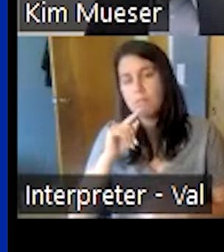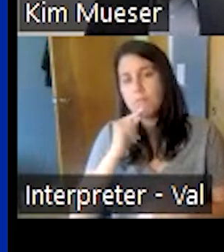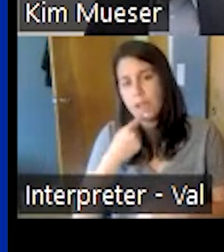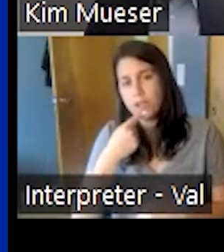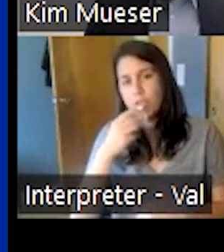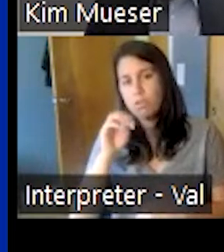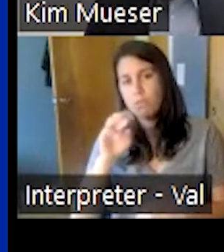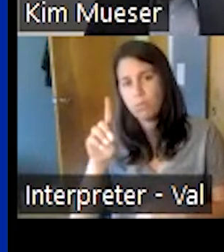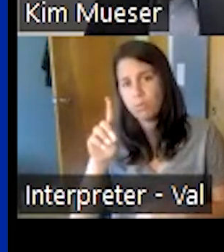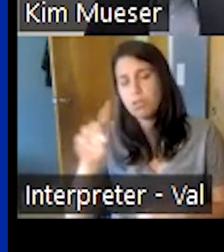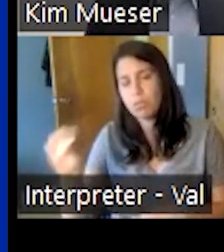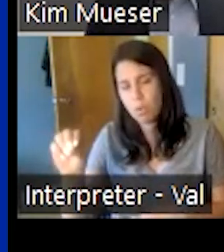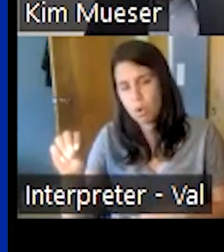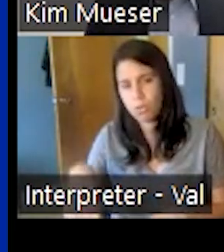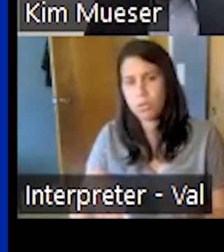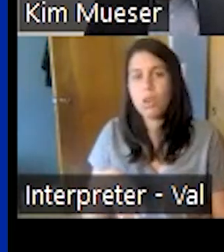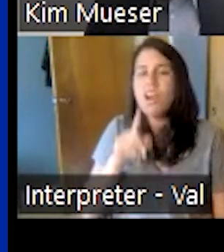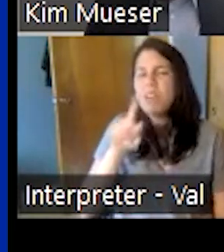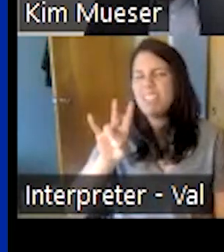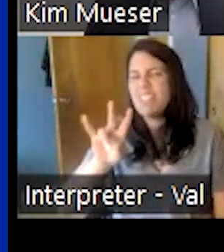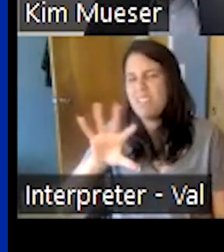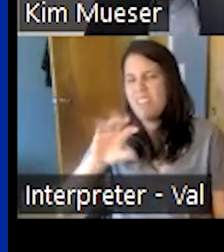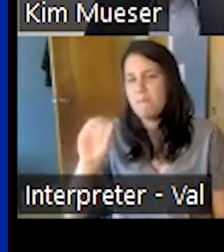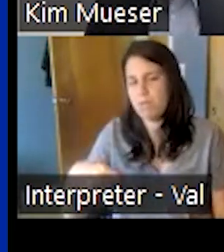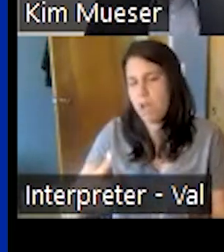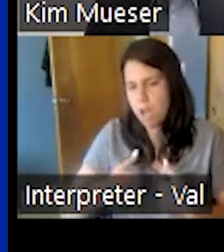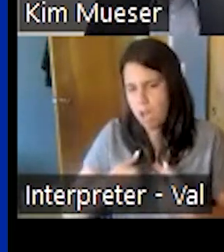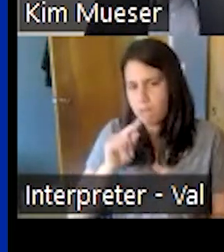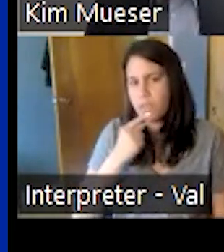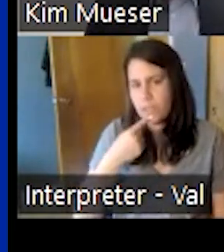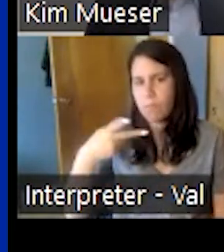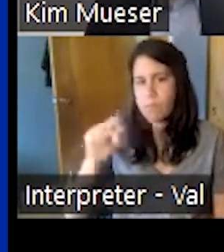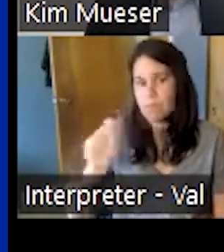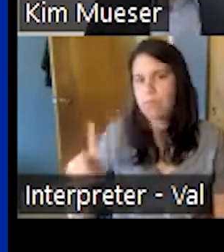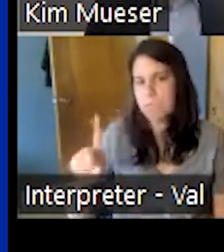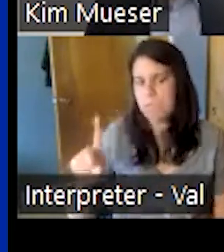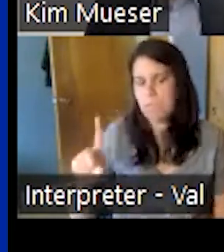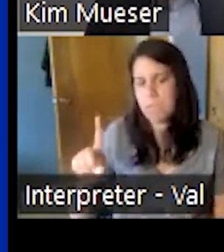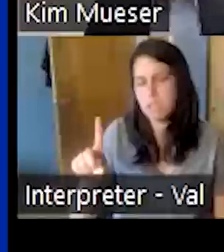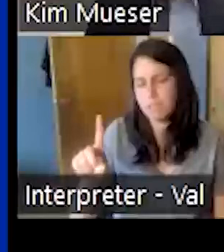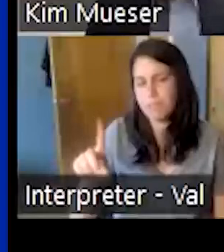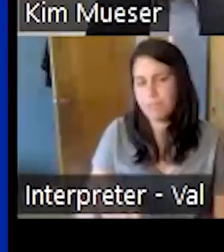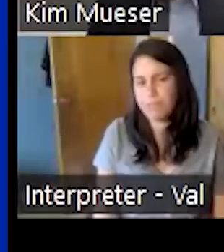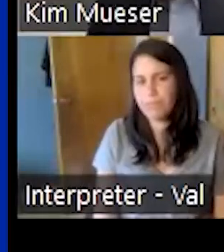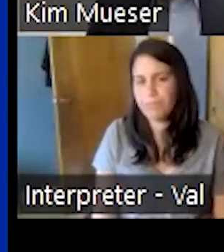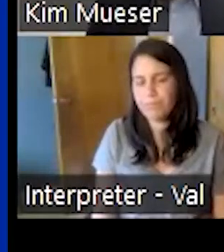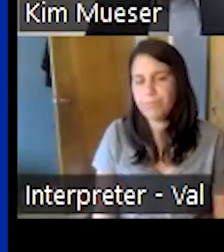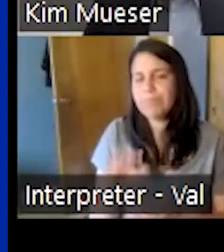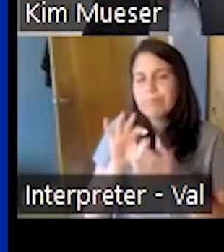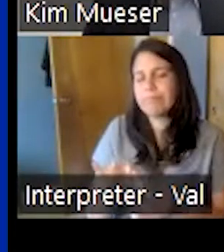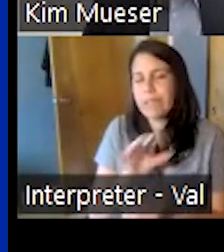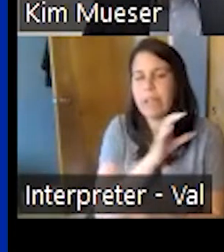in this study, 75% of them had severe PTSD, according to the clinician administered PTSD scale.